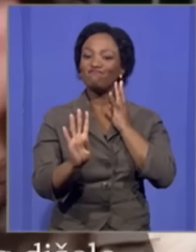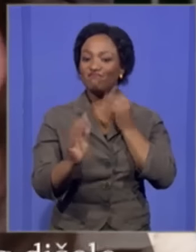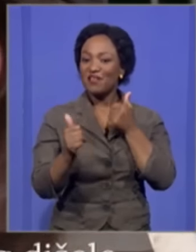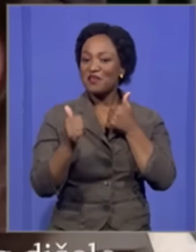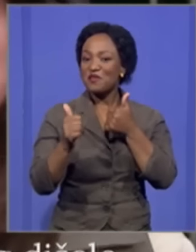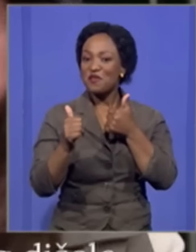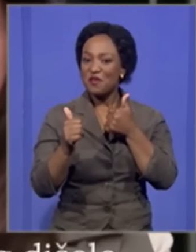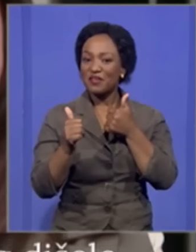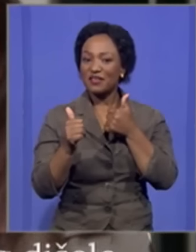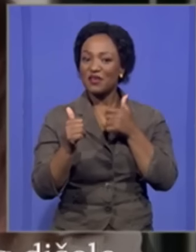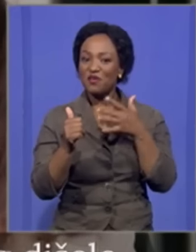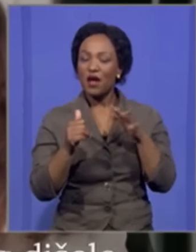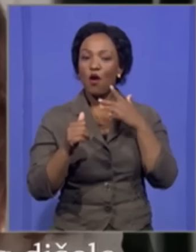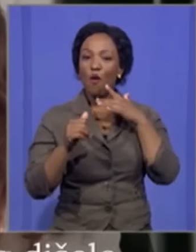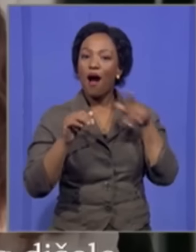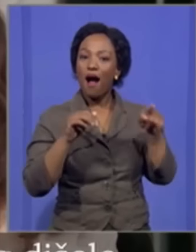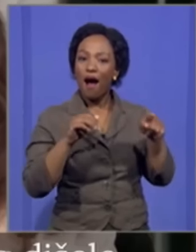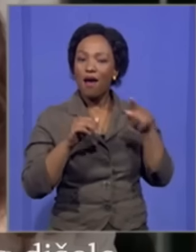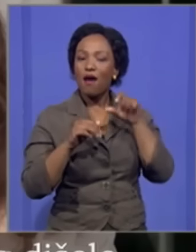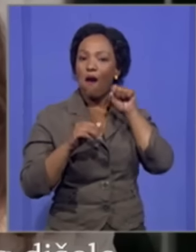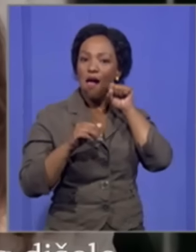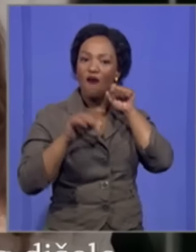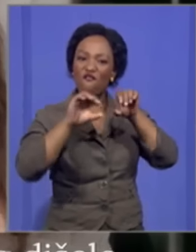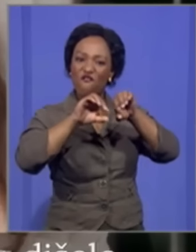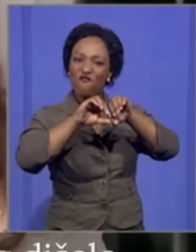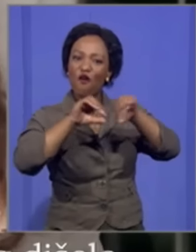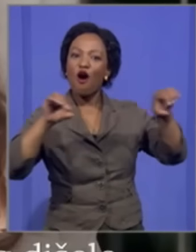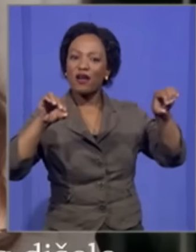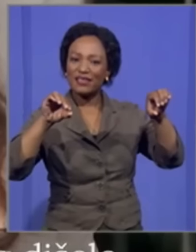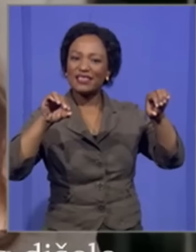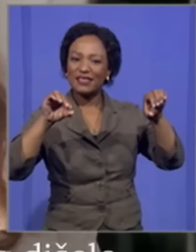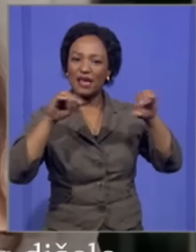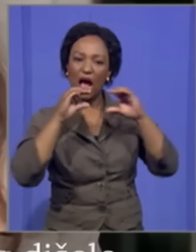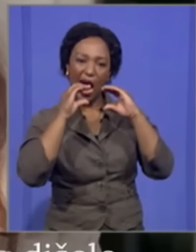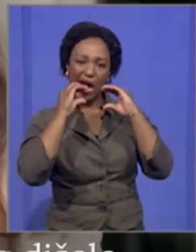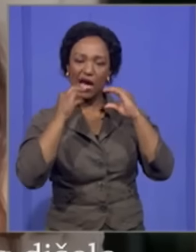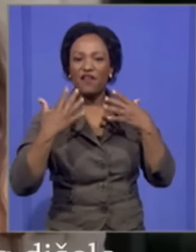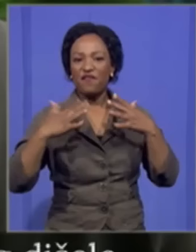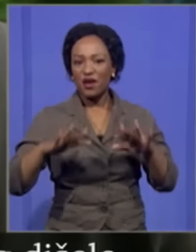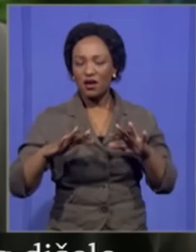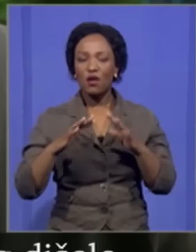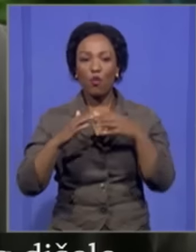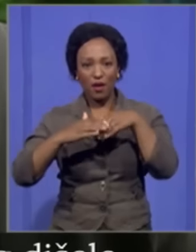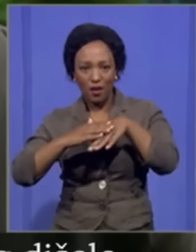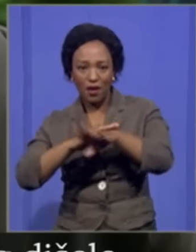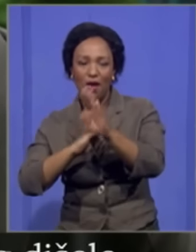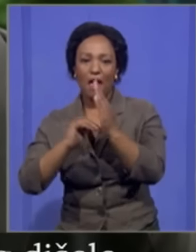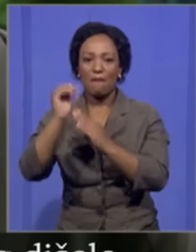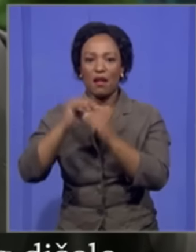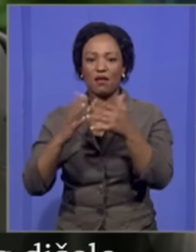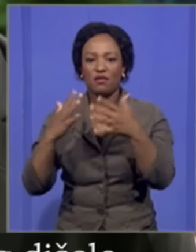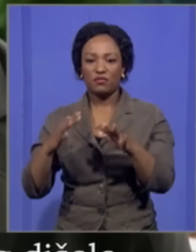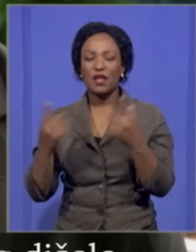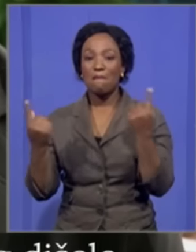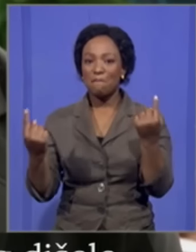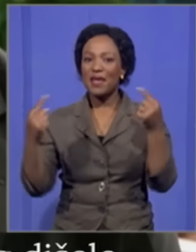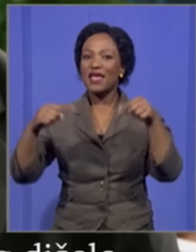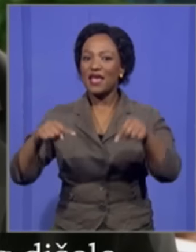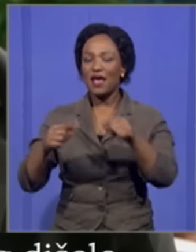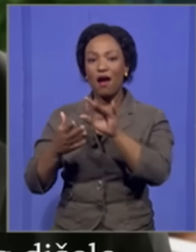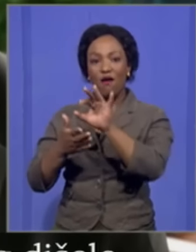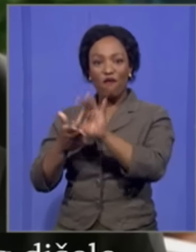some Boerewors rolls, which is also great. And then pretty seamless as soon as you get into the building. I know that I came here to exercise my democratic vote, but